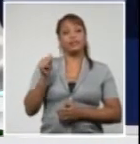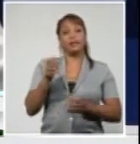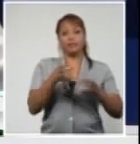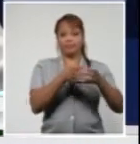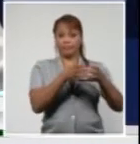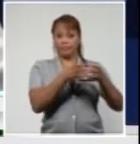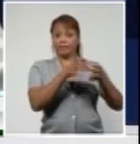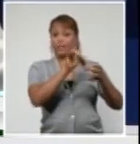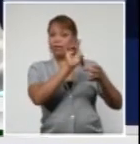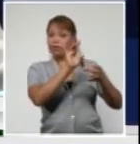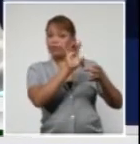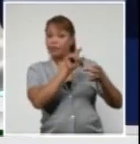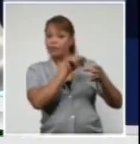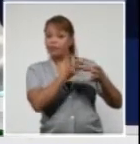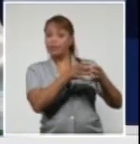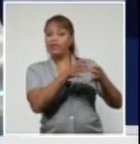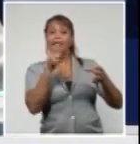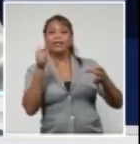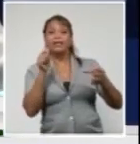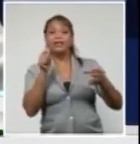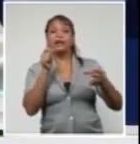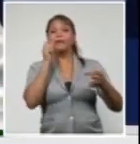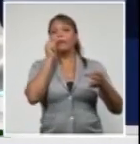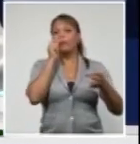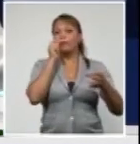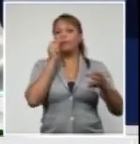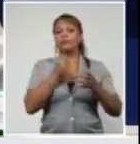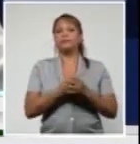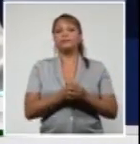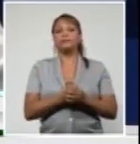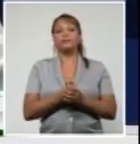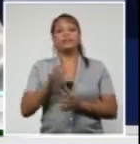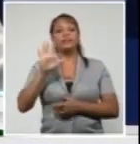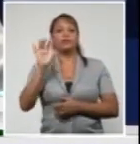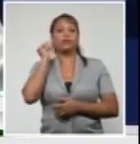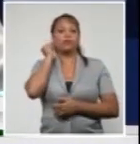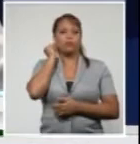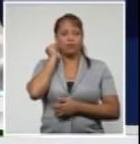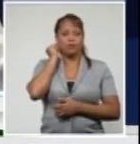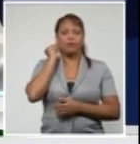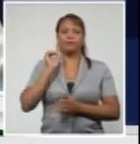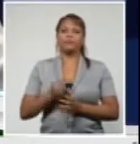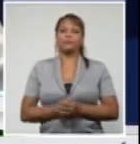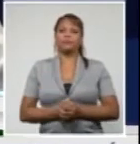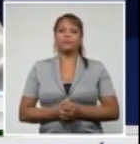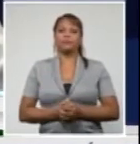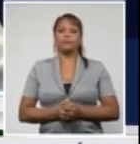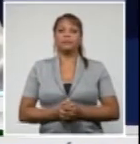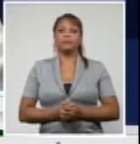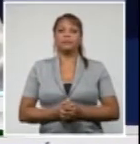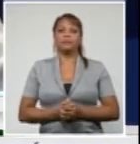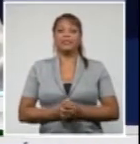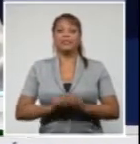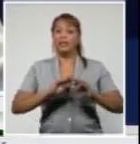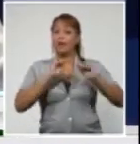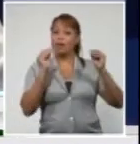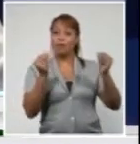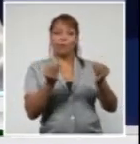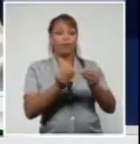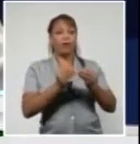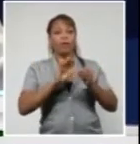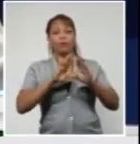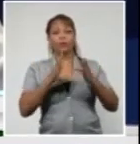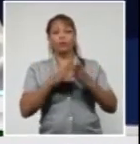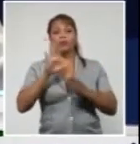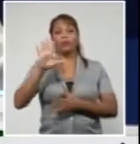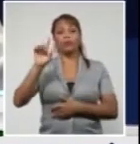By age group, 3 positive cases diagnosed yesterday are under the age of 20, one of